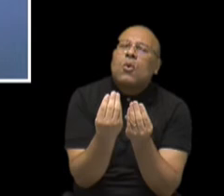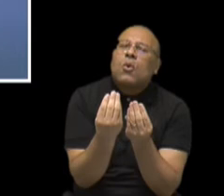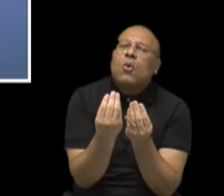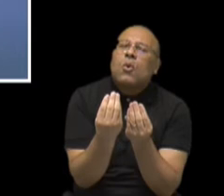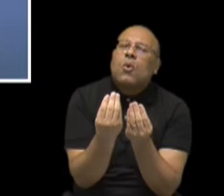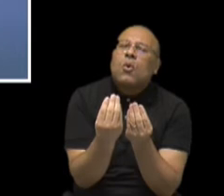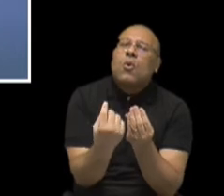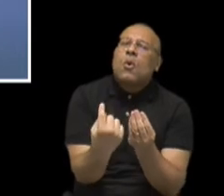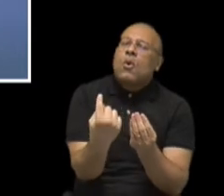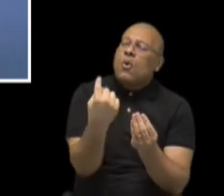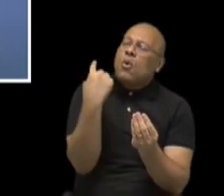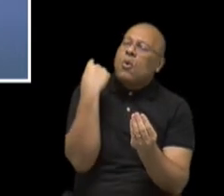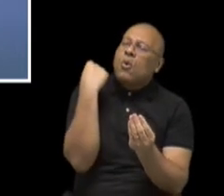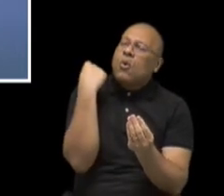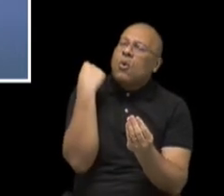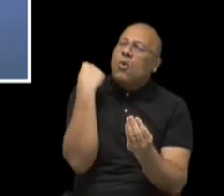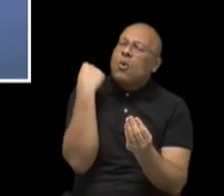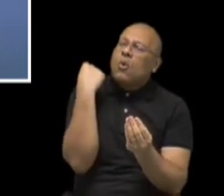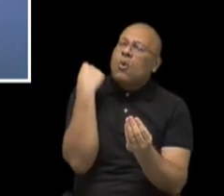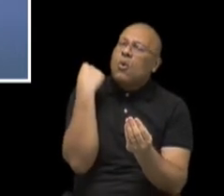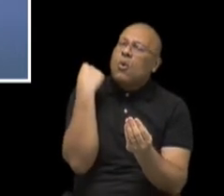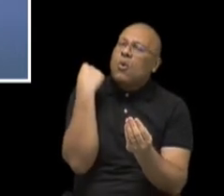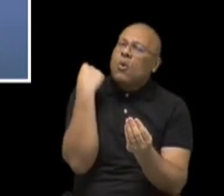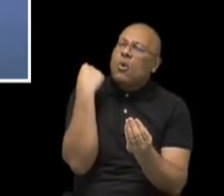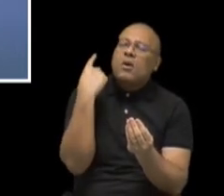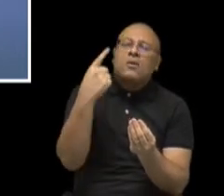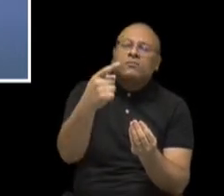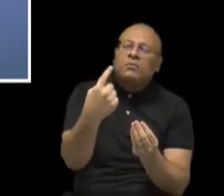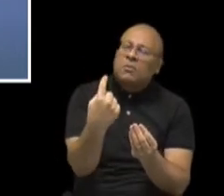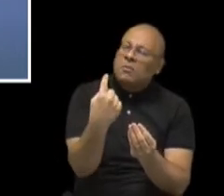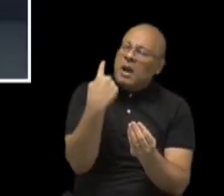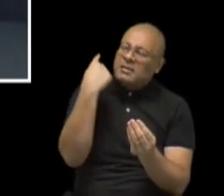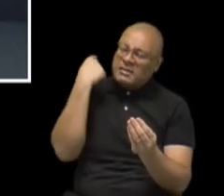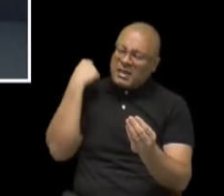the past help you shape MMissoni's future?